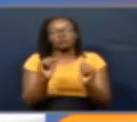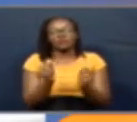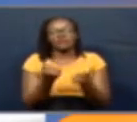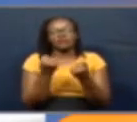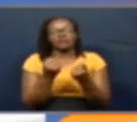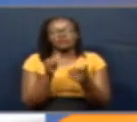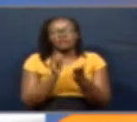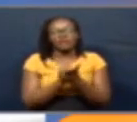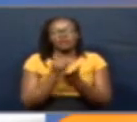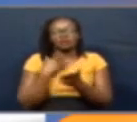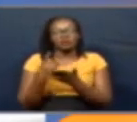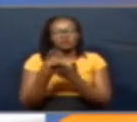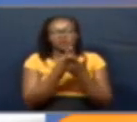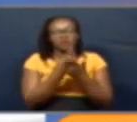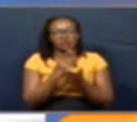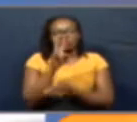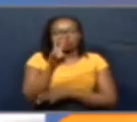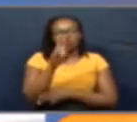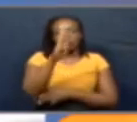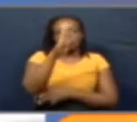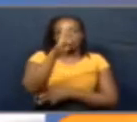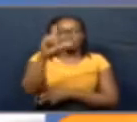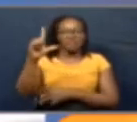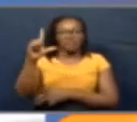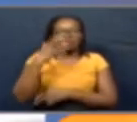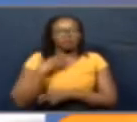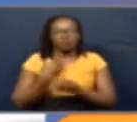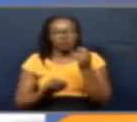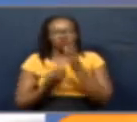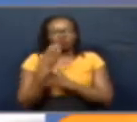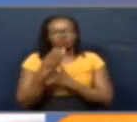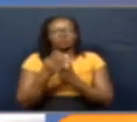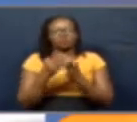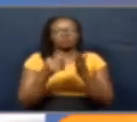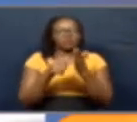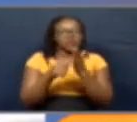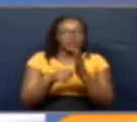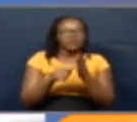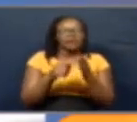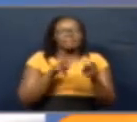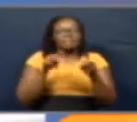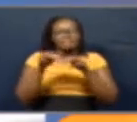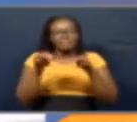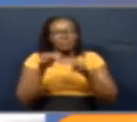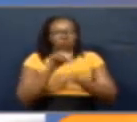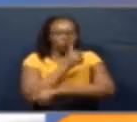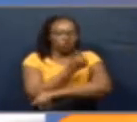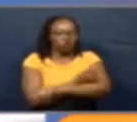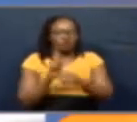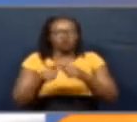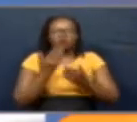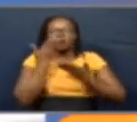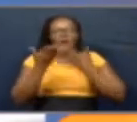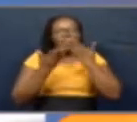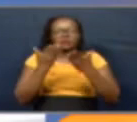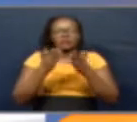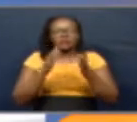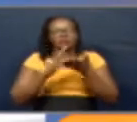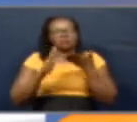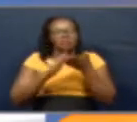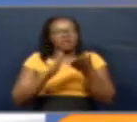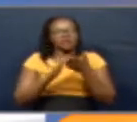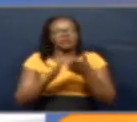on two bills that seek to establish a disaster management authority to respond to emergencies in a seamless